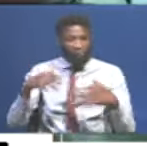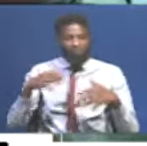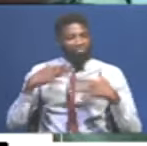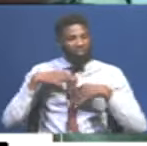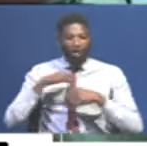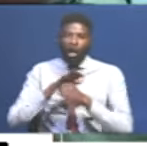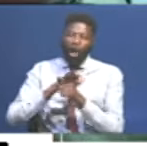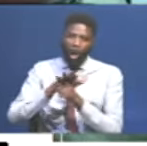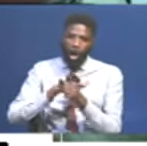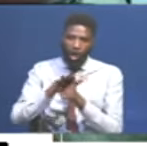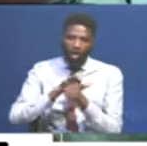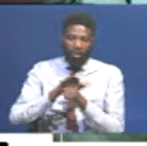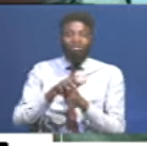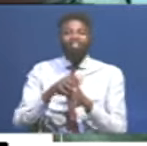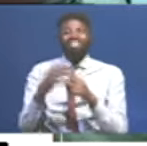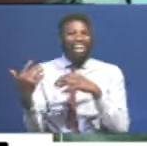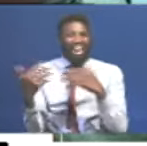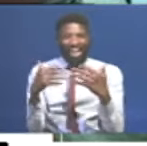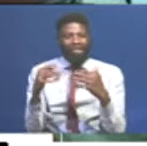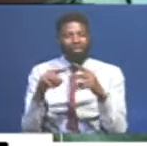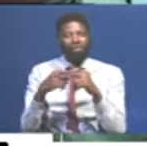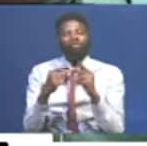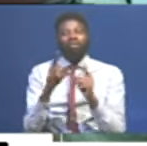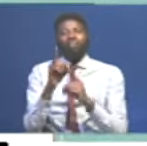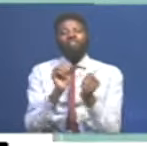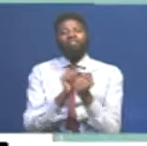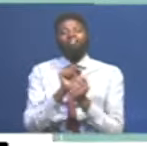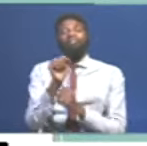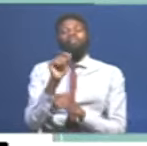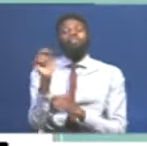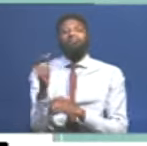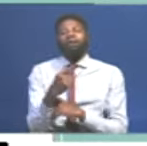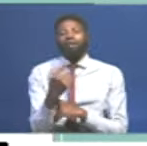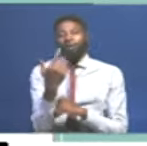April. Since then, about 400 people have been killed